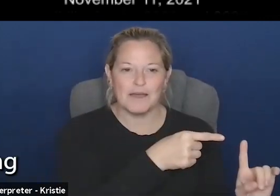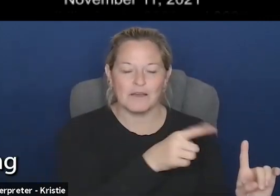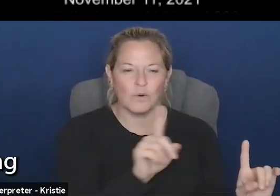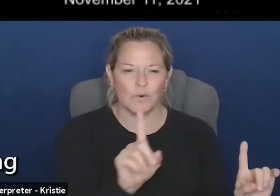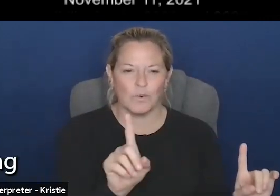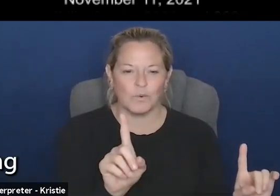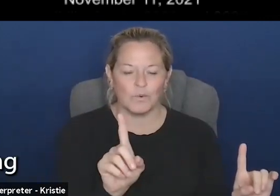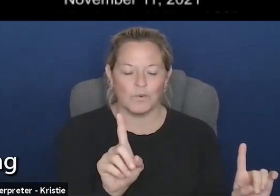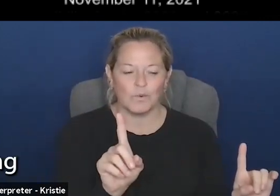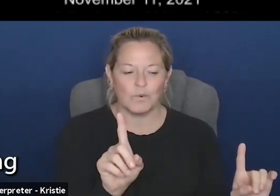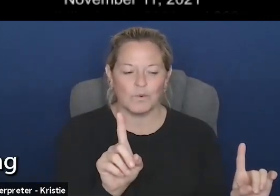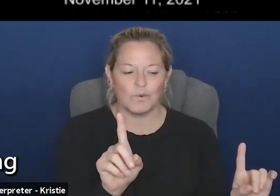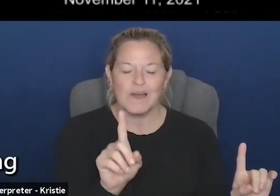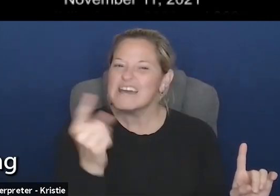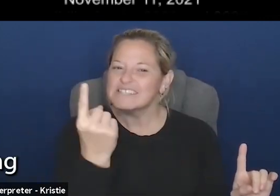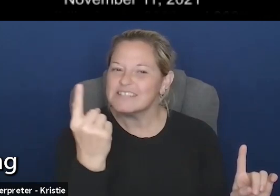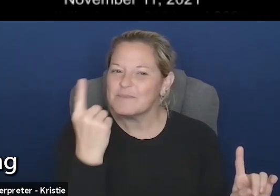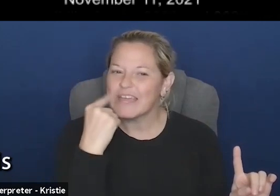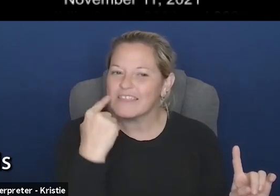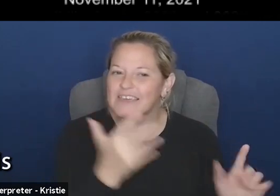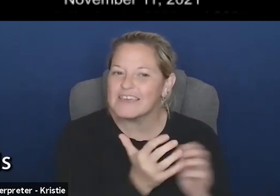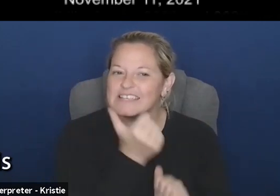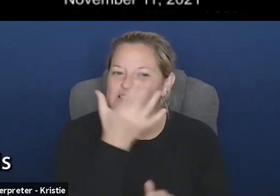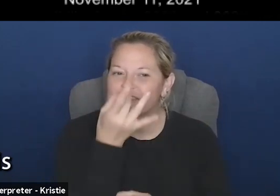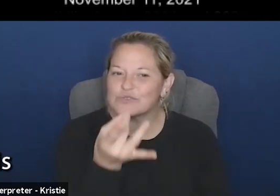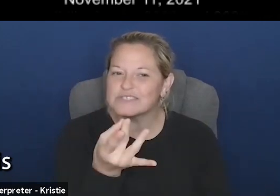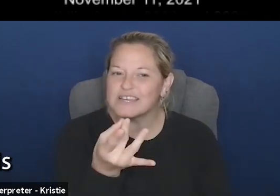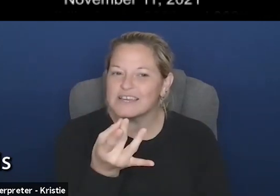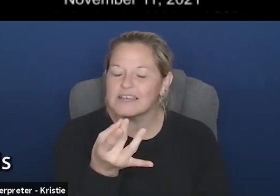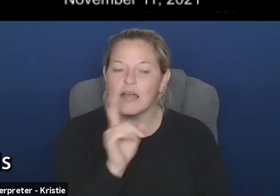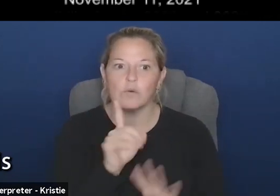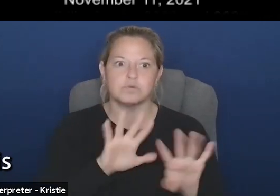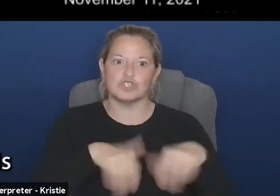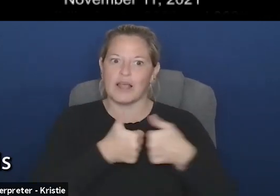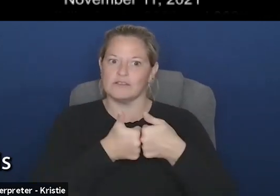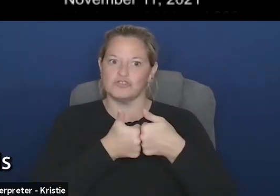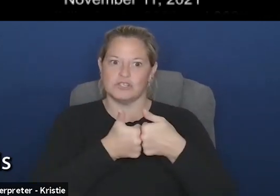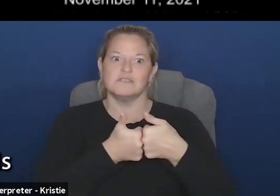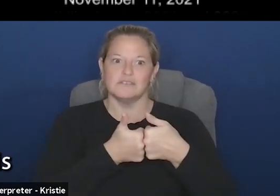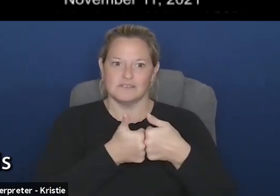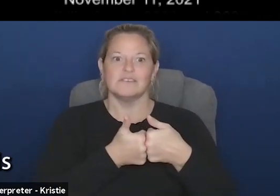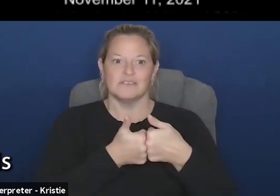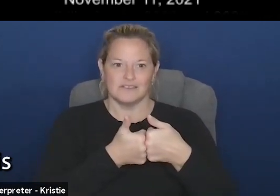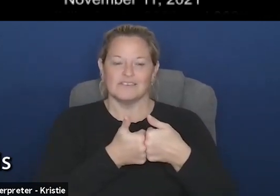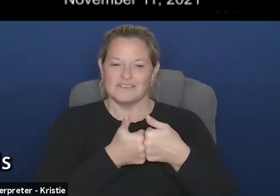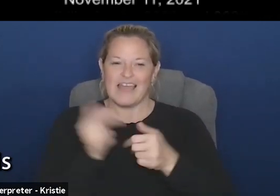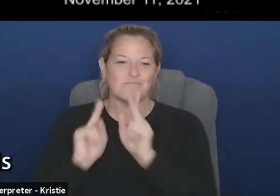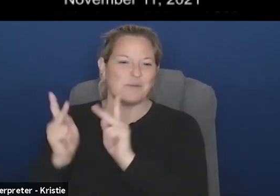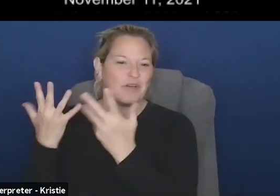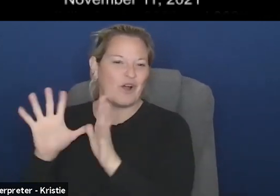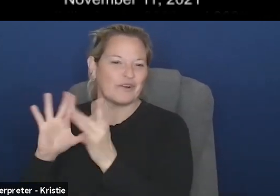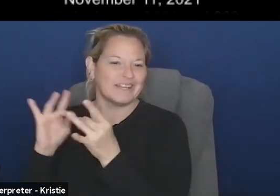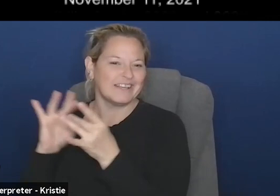One of the things that I think is most interesting and most challenging, and I think that some people have spoken about this at SciAccess,